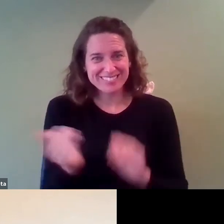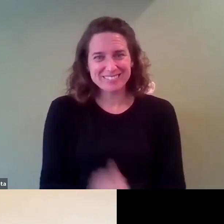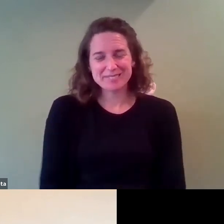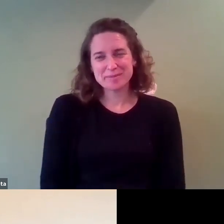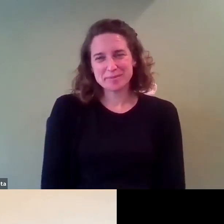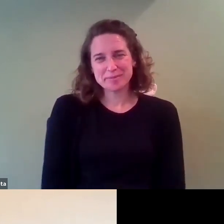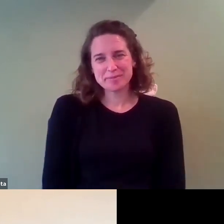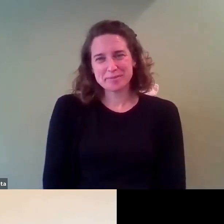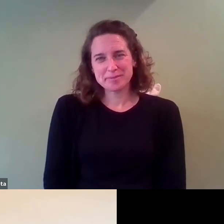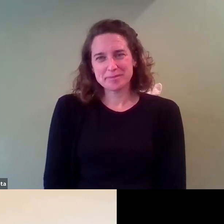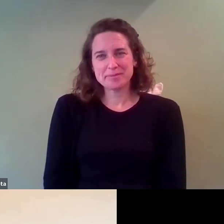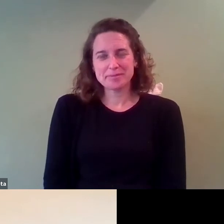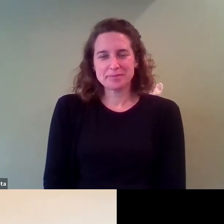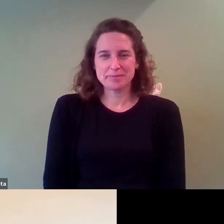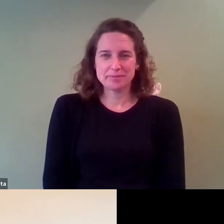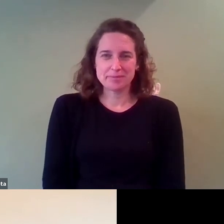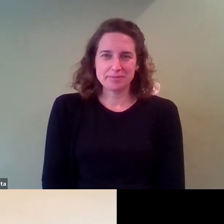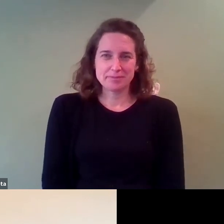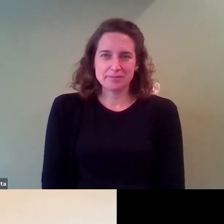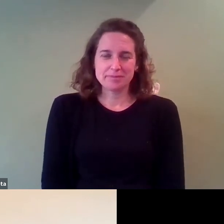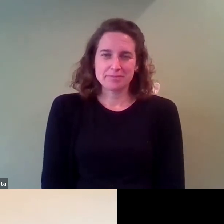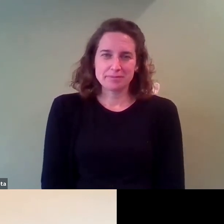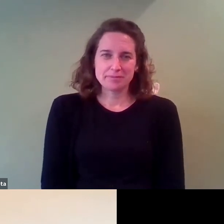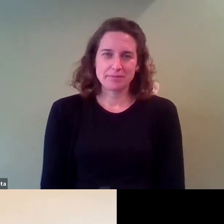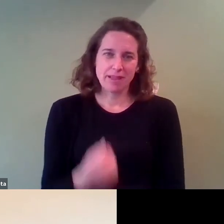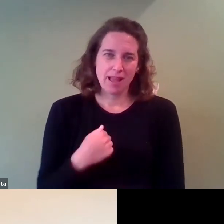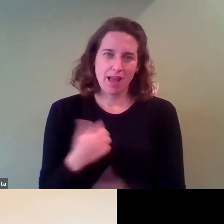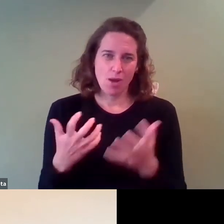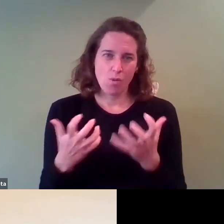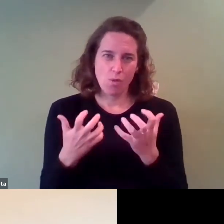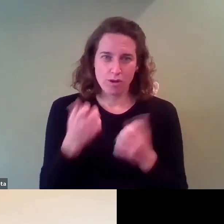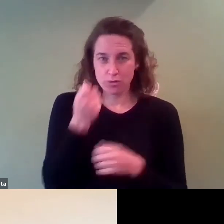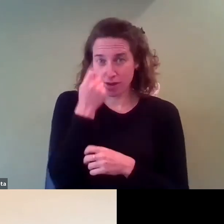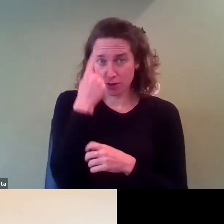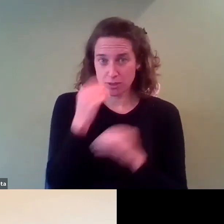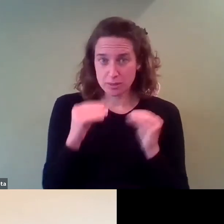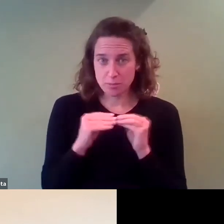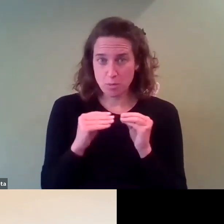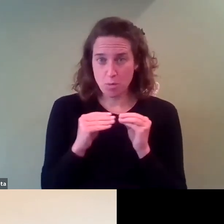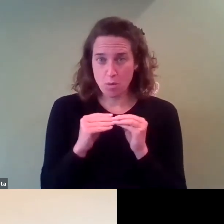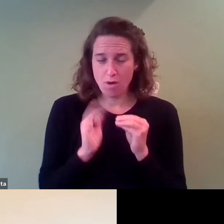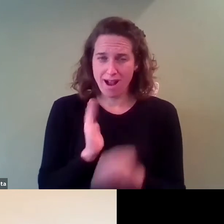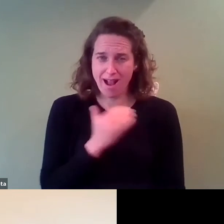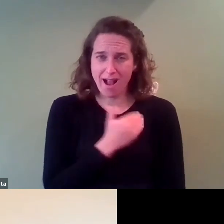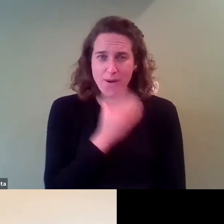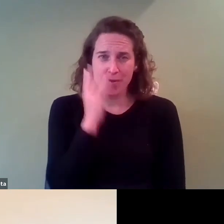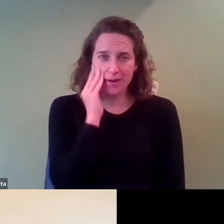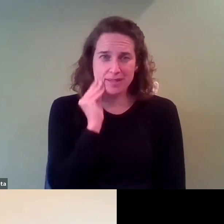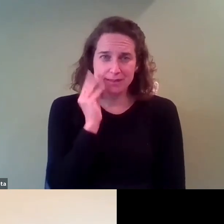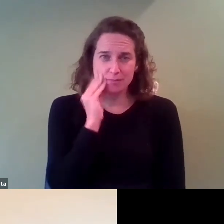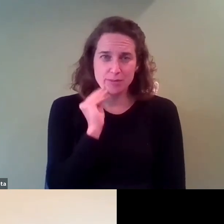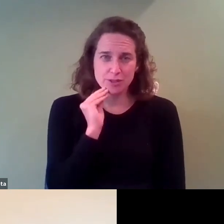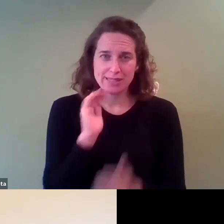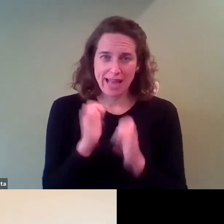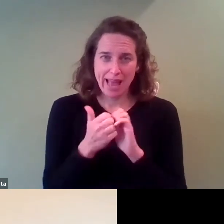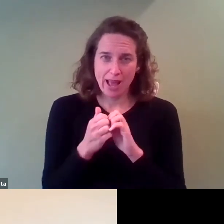But do you think, I'd like to understand, how do you think what we're going through right now has impacted our